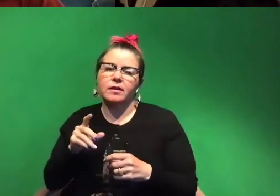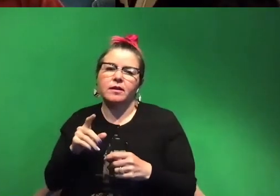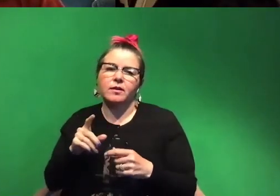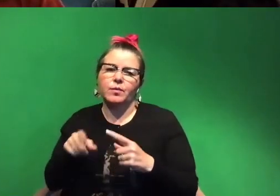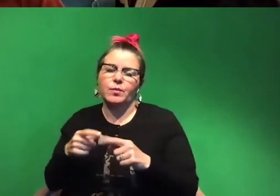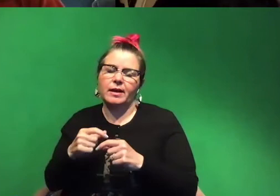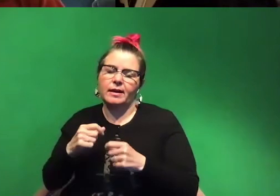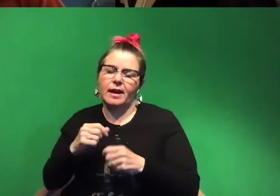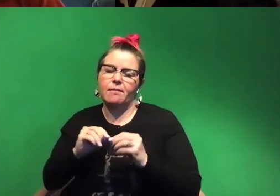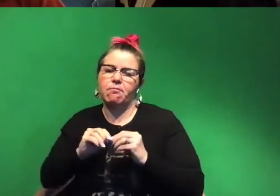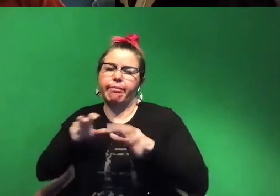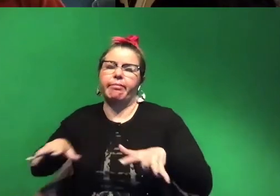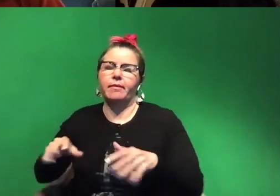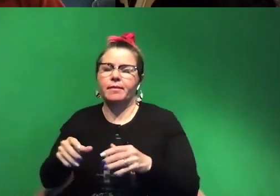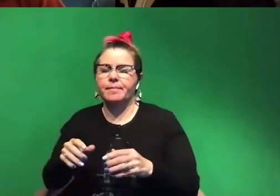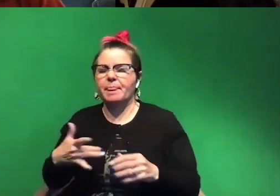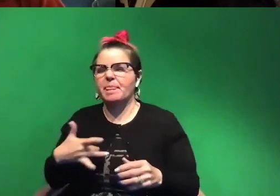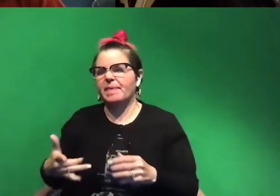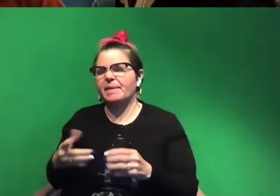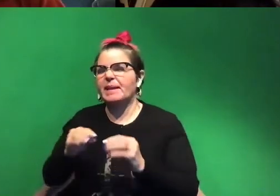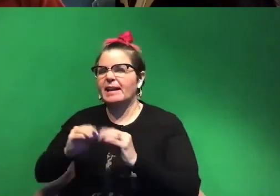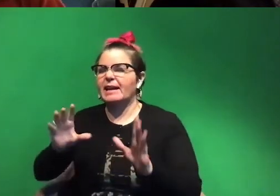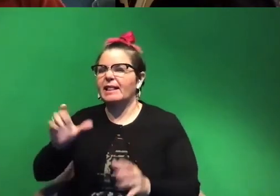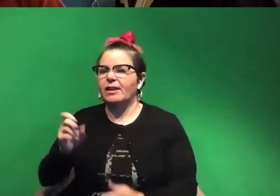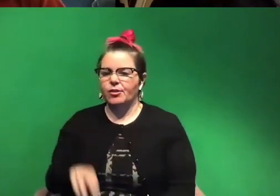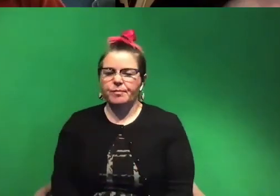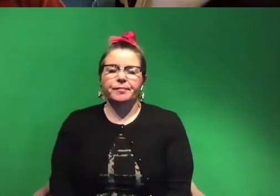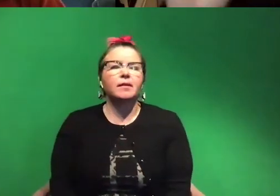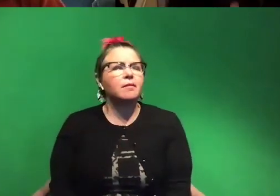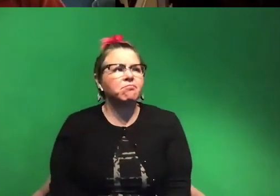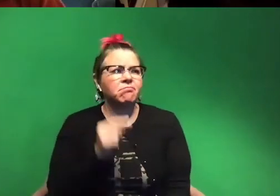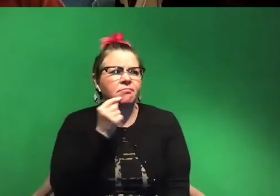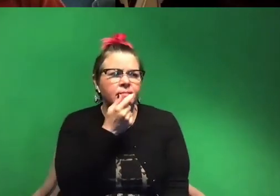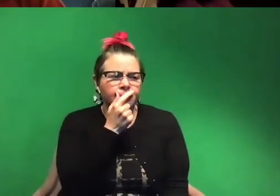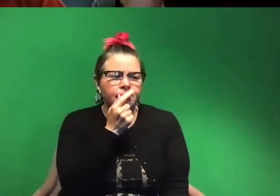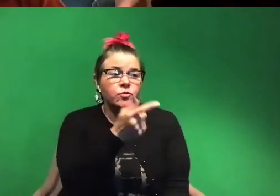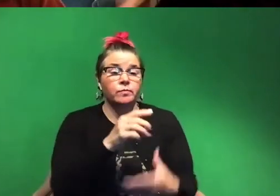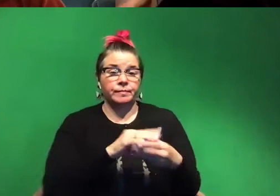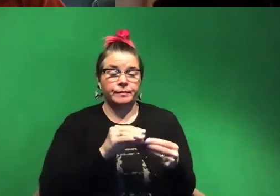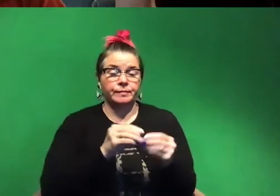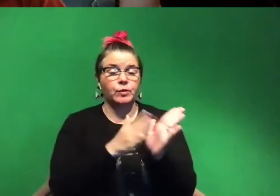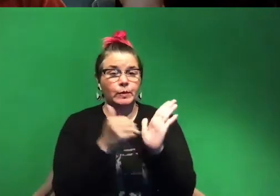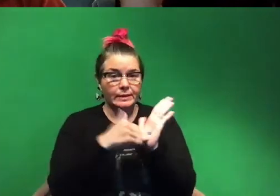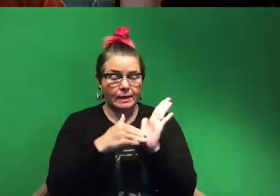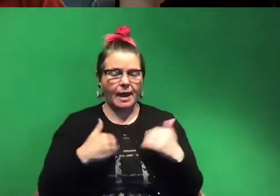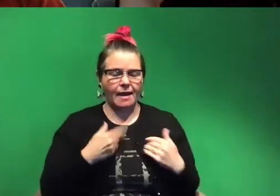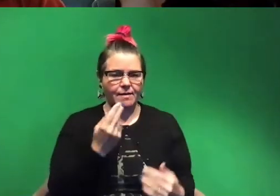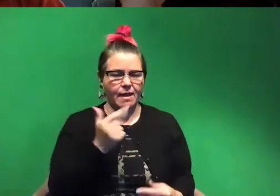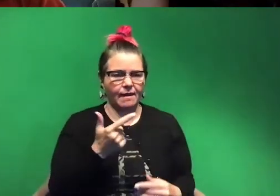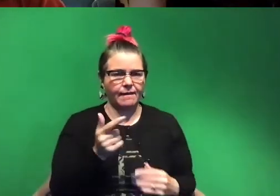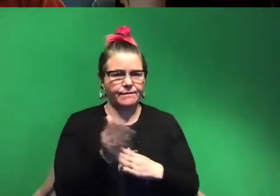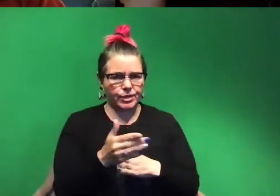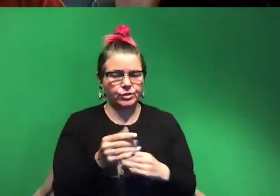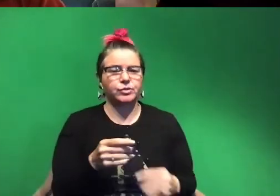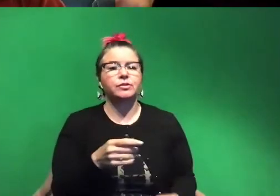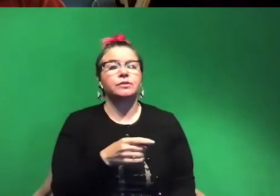slime itself, but for the most part, it's pretty clear. Cool. So, okay, you said that New Zealand has a hagfish, and there